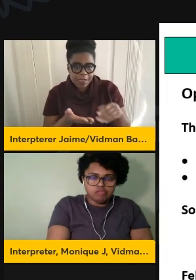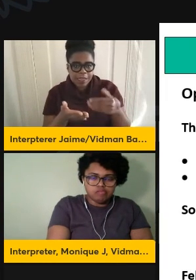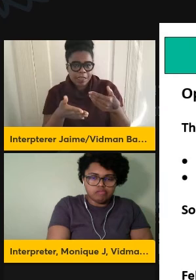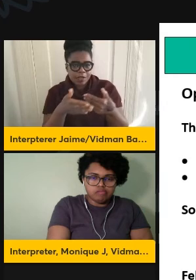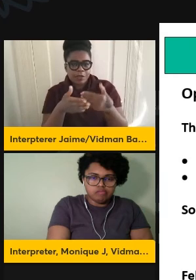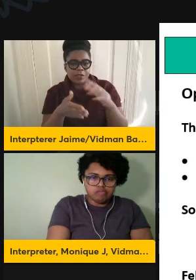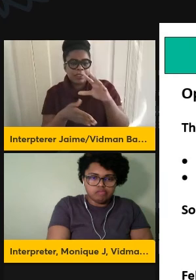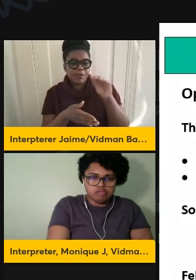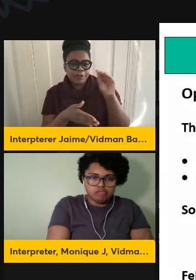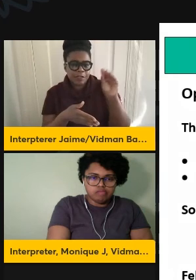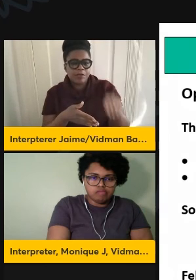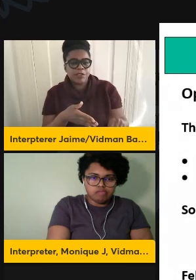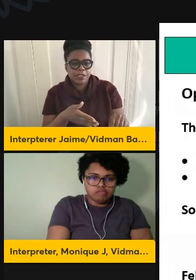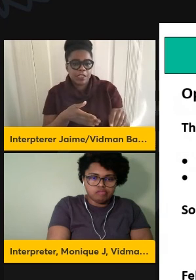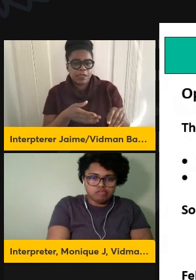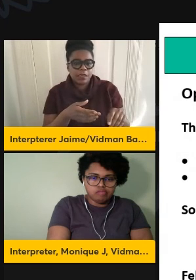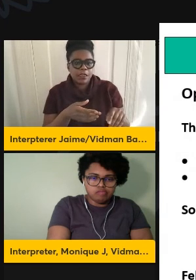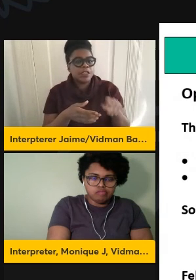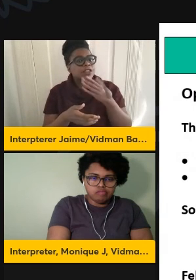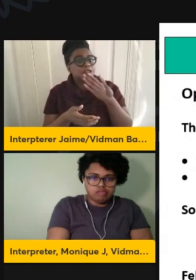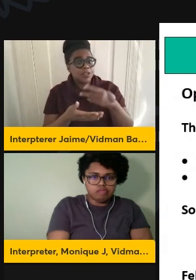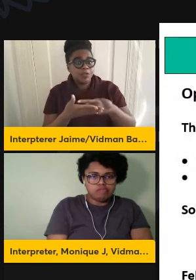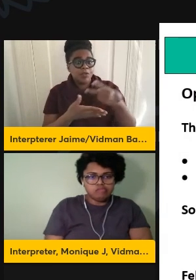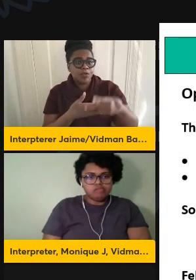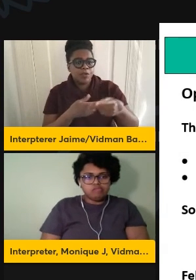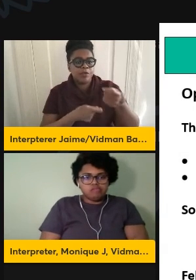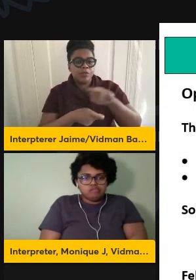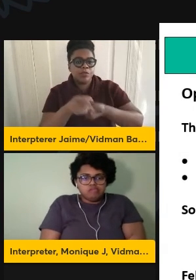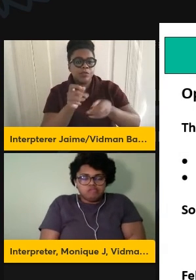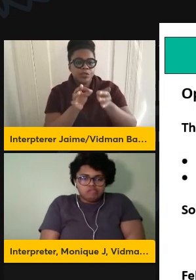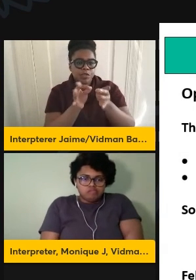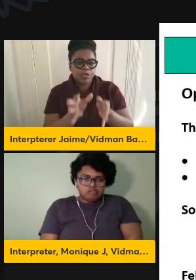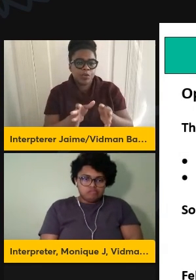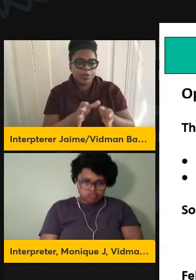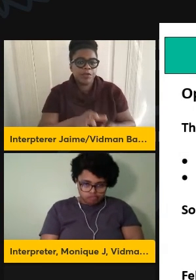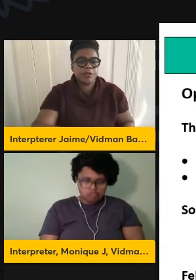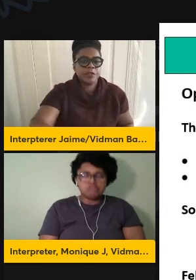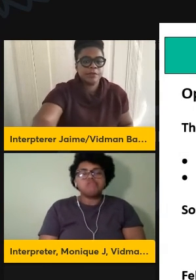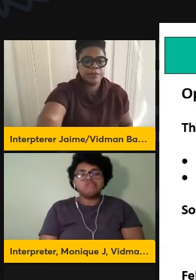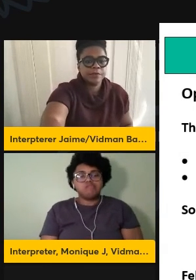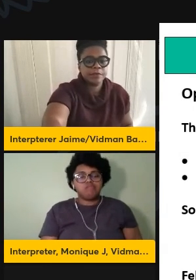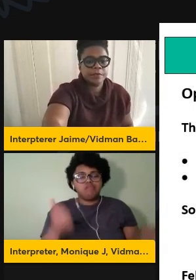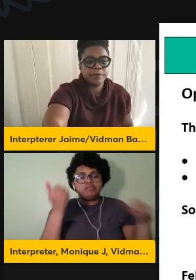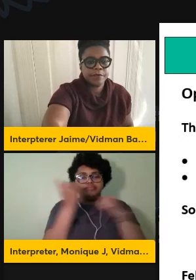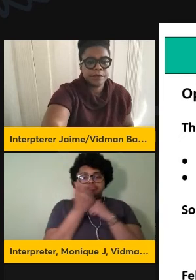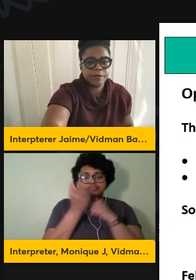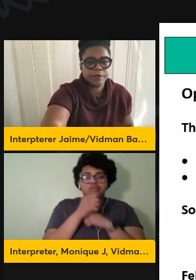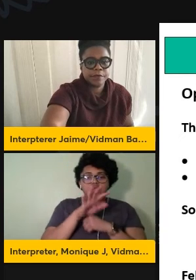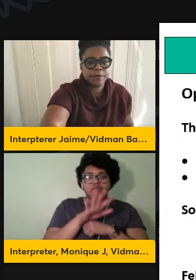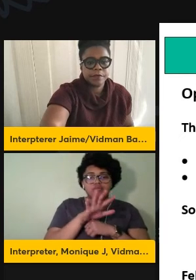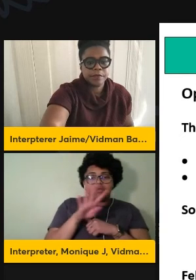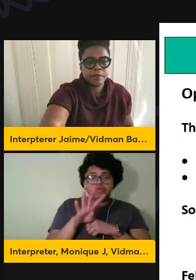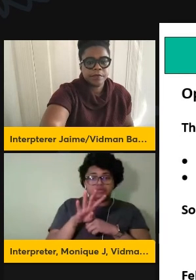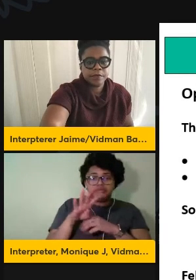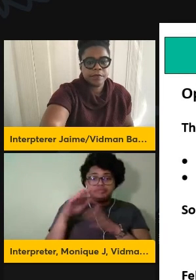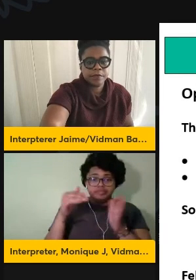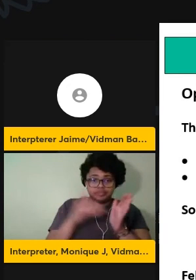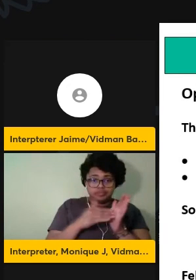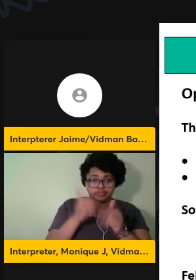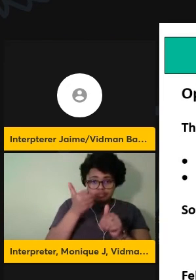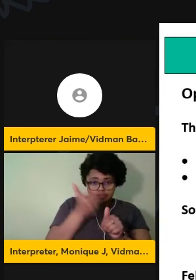50%. So it's a really good program. The support is $54,000 per year, plus